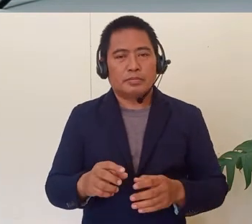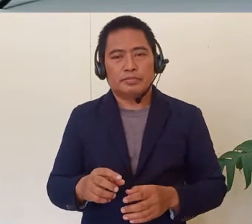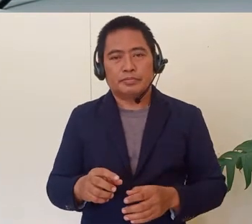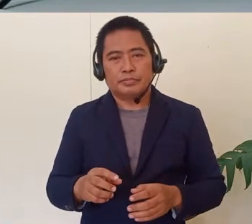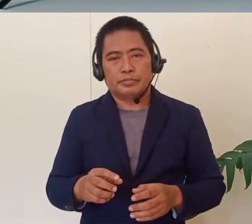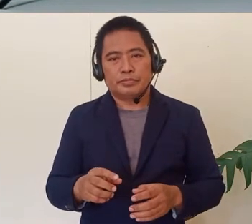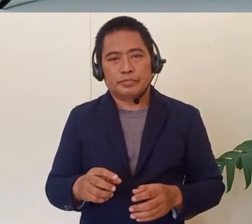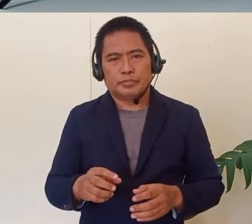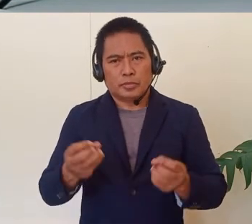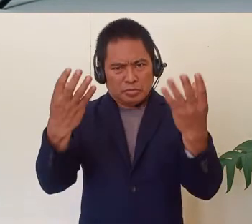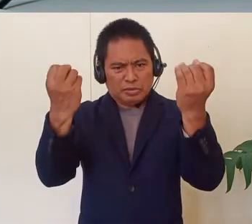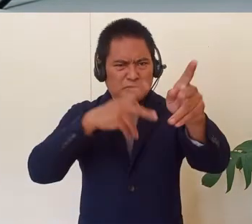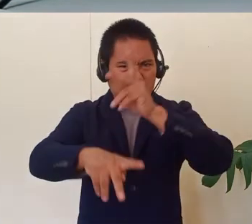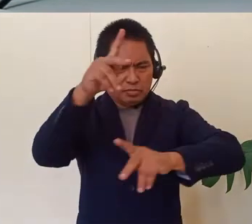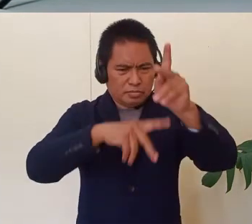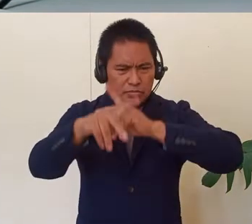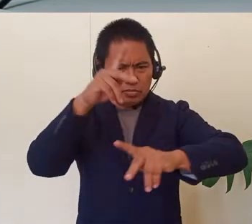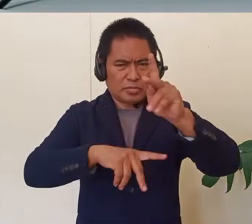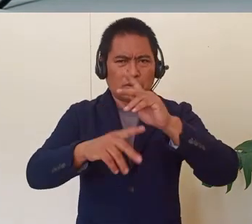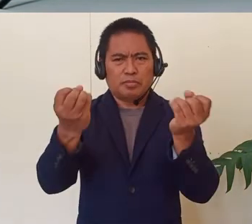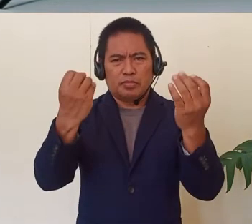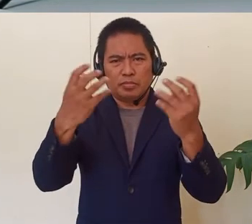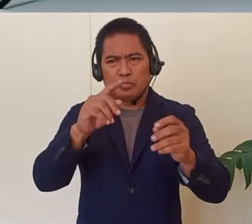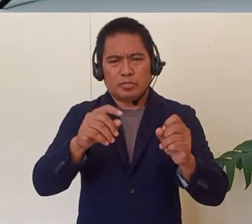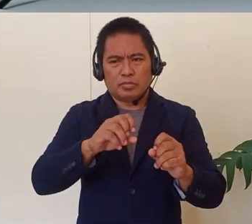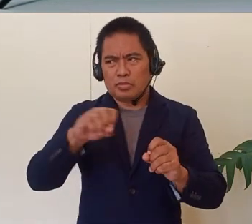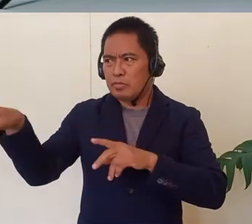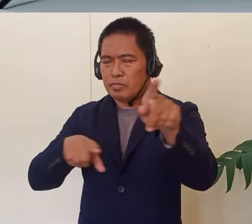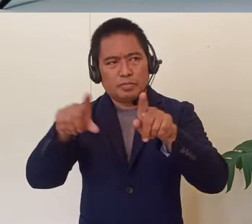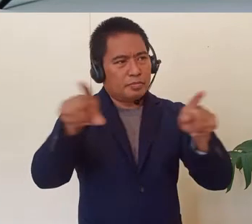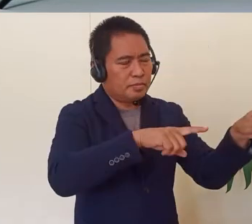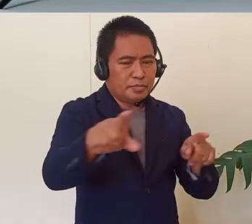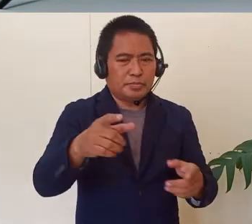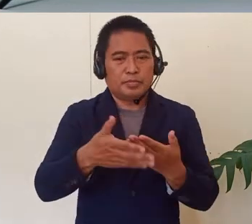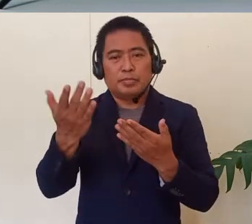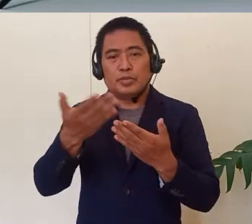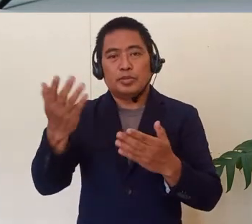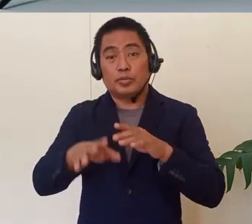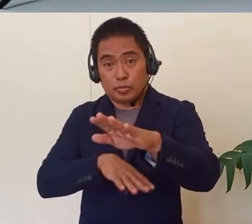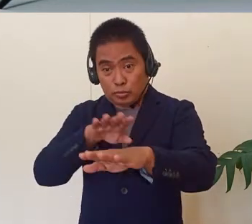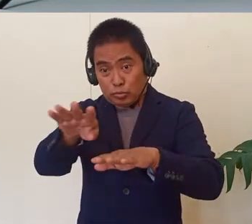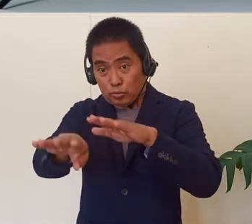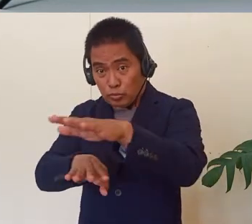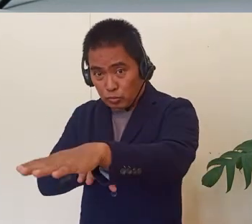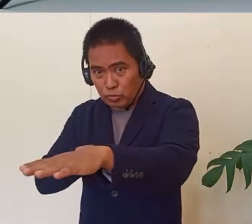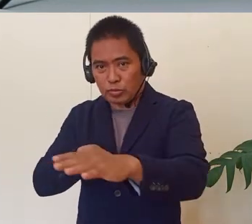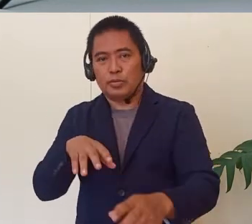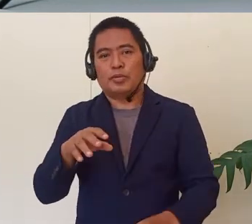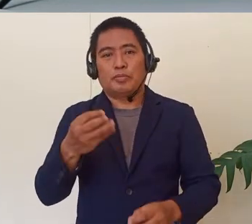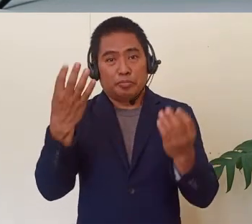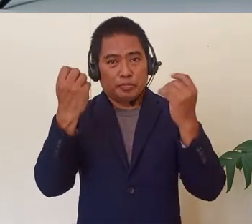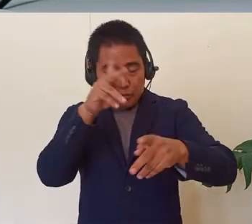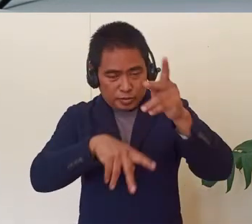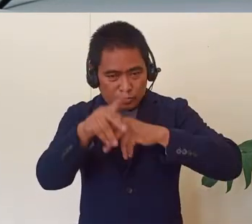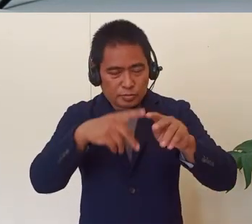it is easier to walk through it. After knowing saturated and